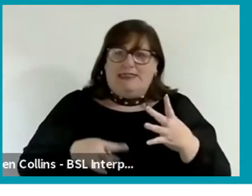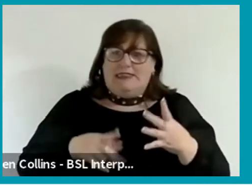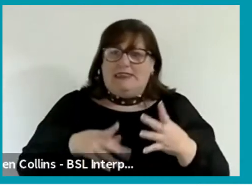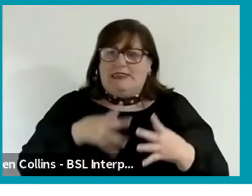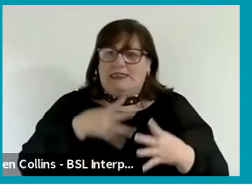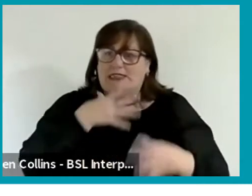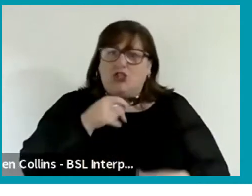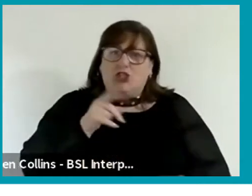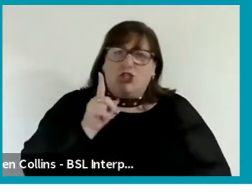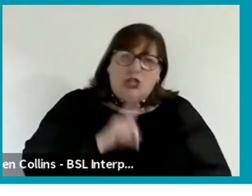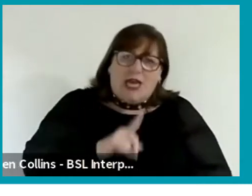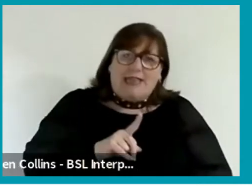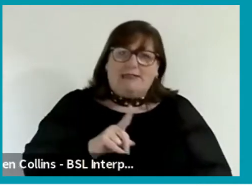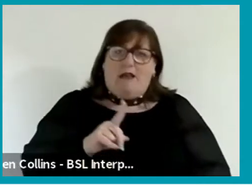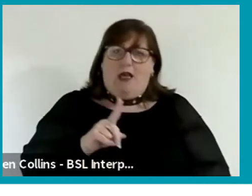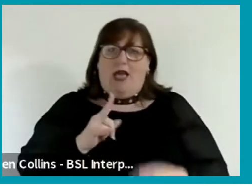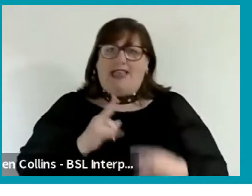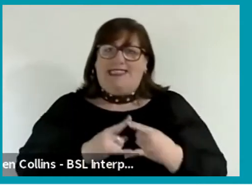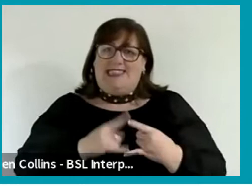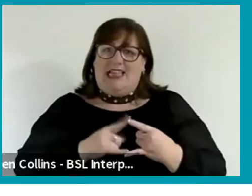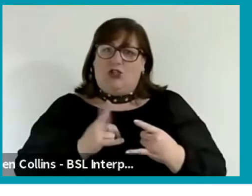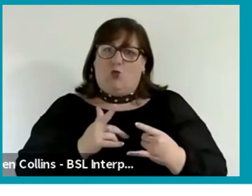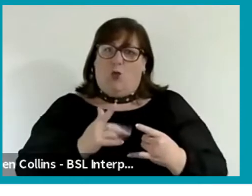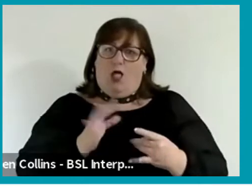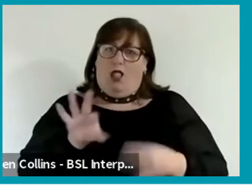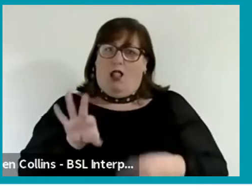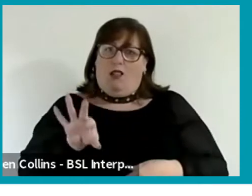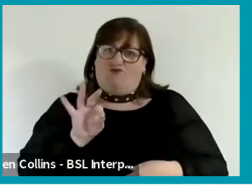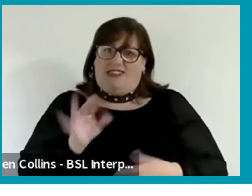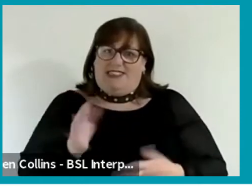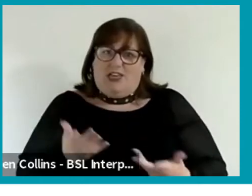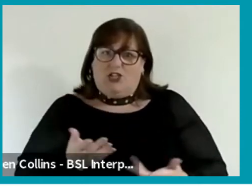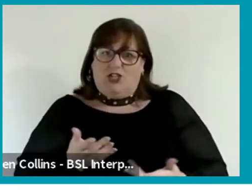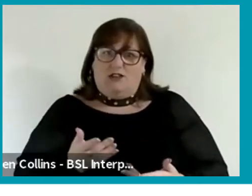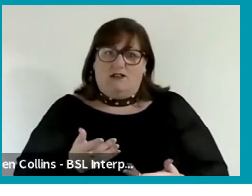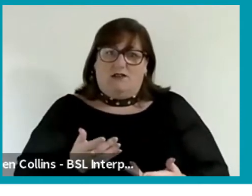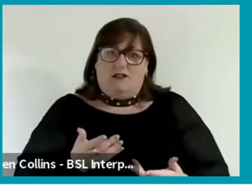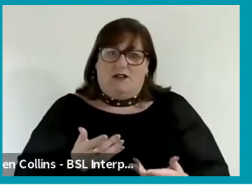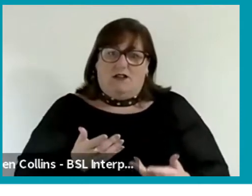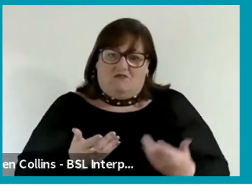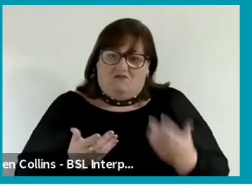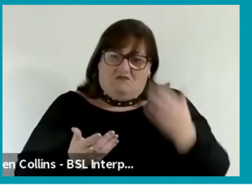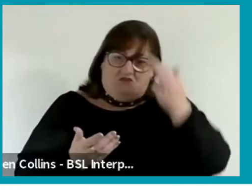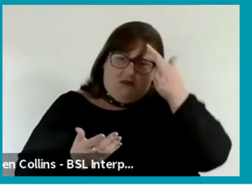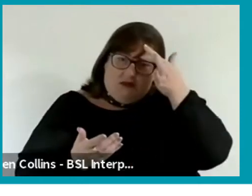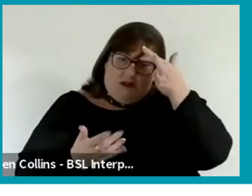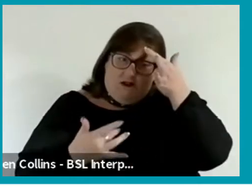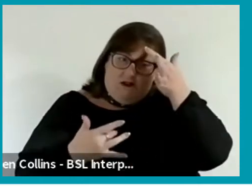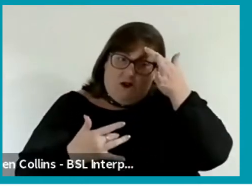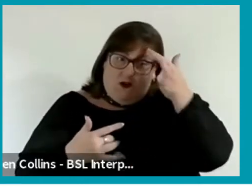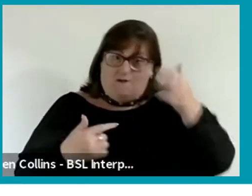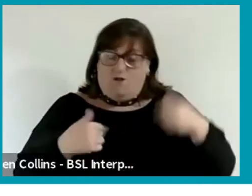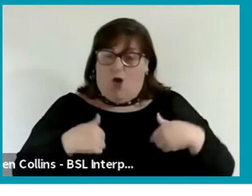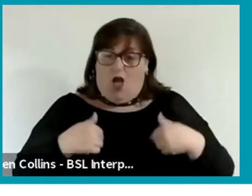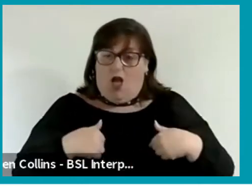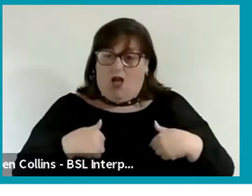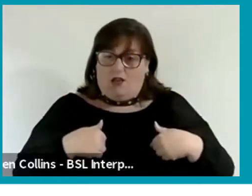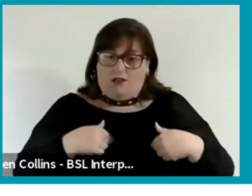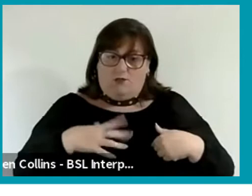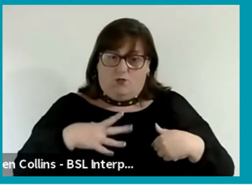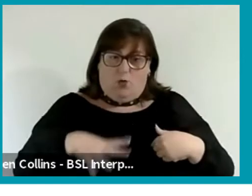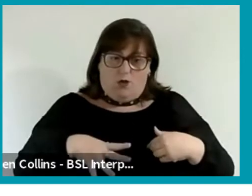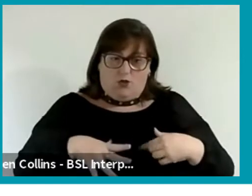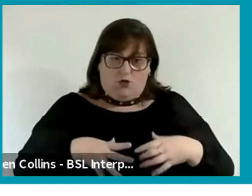gender, sexual orientation, you name it. For us, it's about really scaling our business up, and